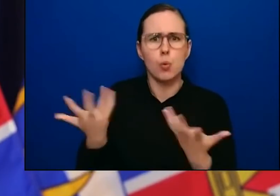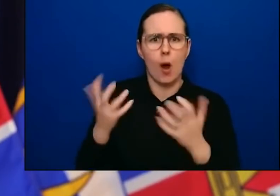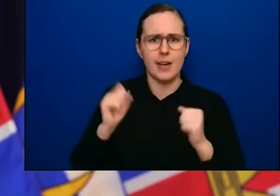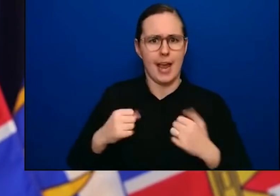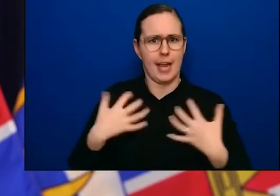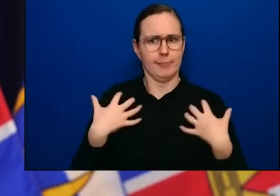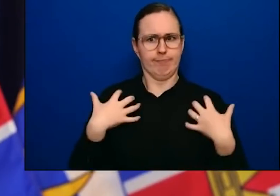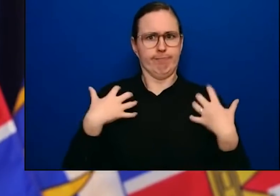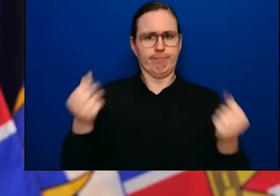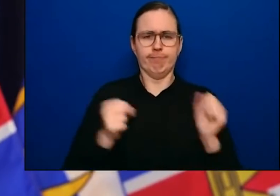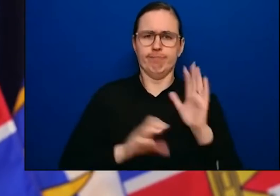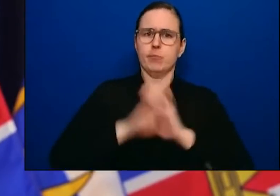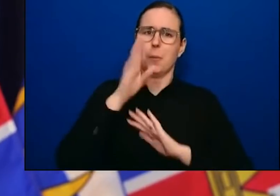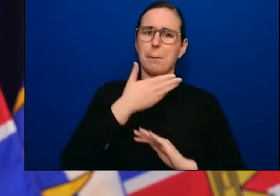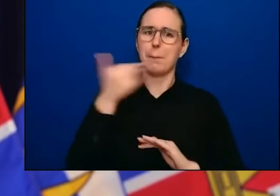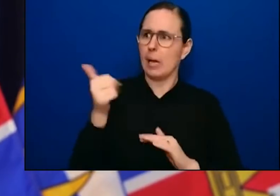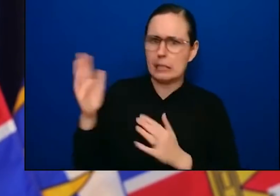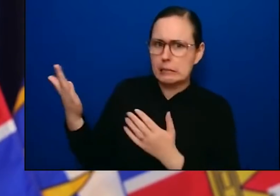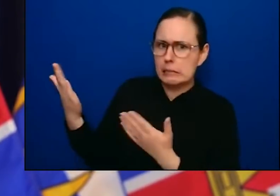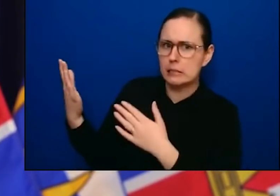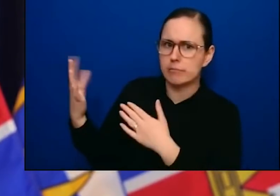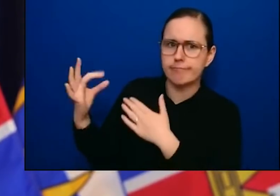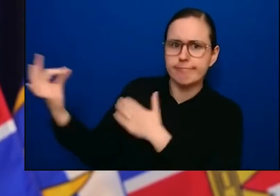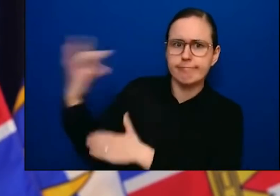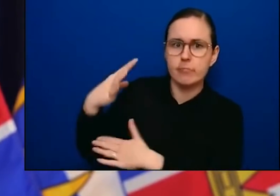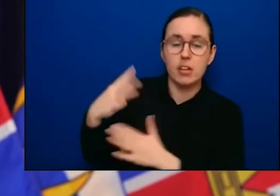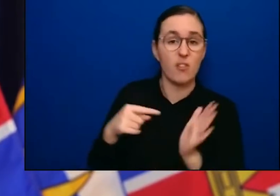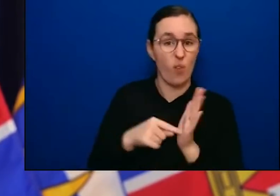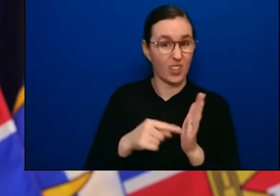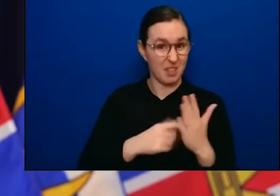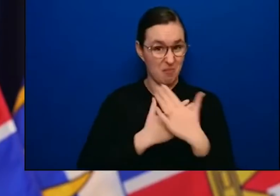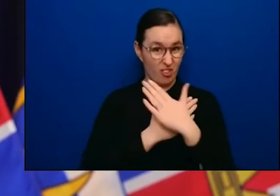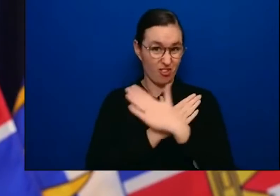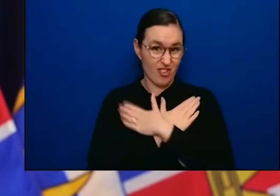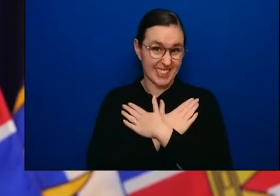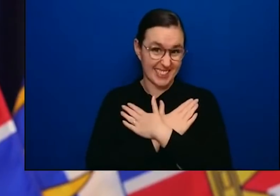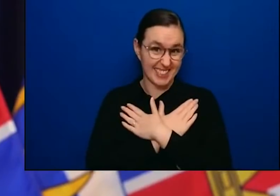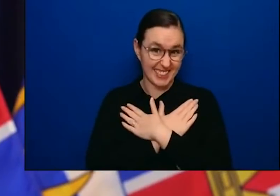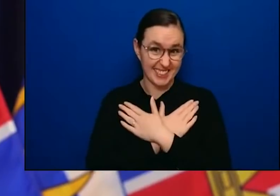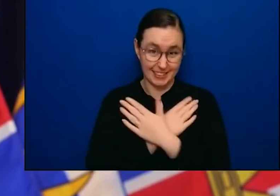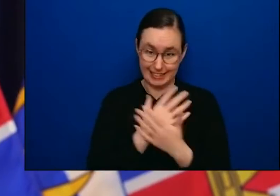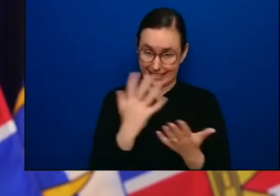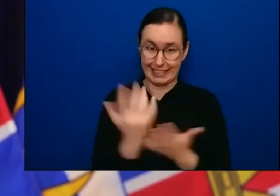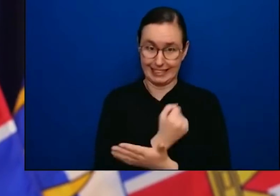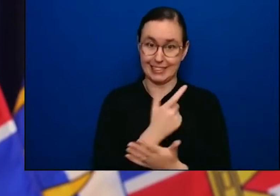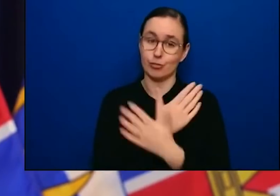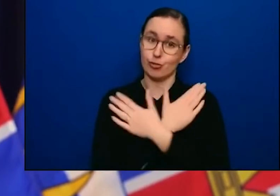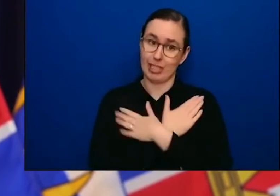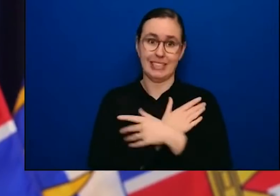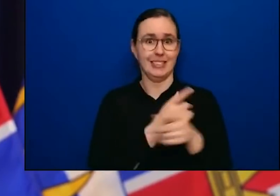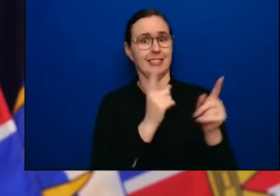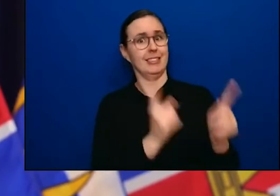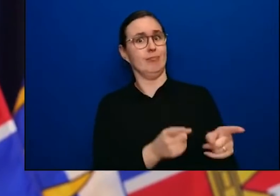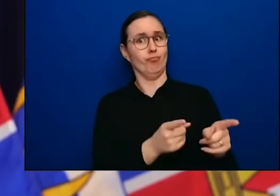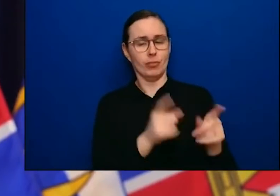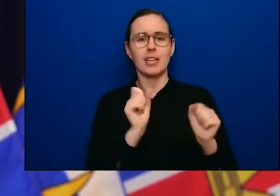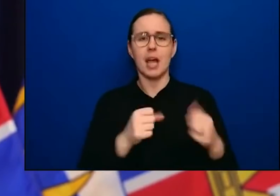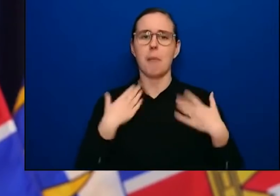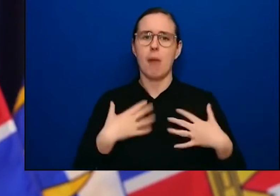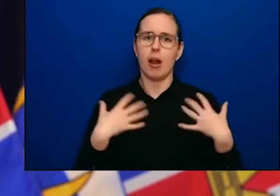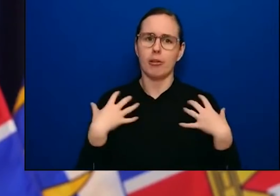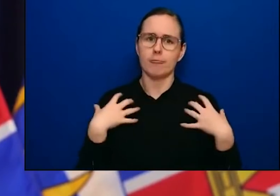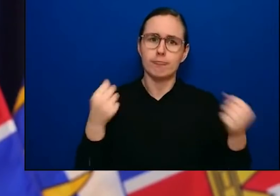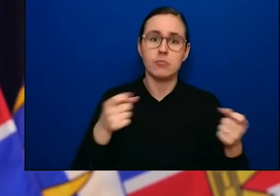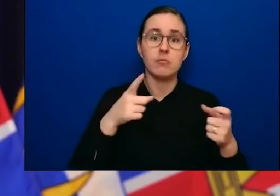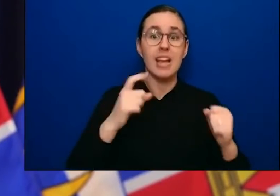but making sure nutrition and getting rest and exercised in a managed way are things that can help a lot too.